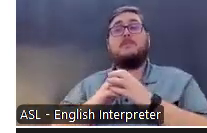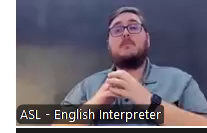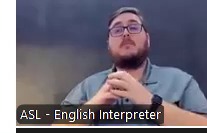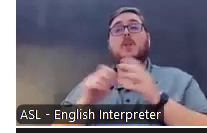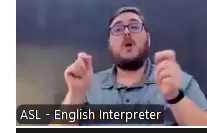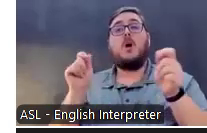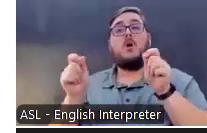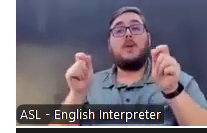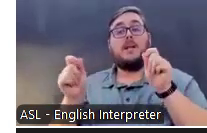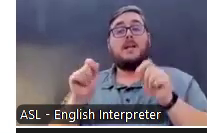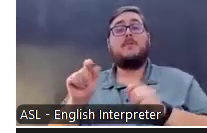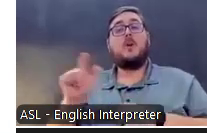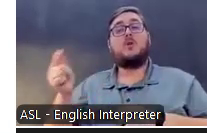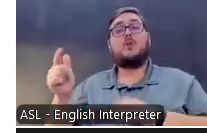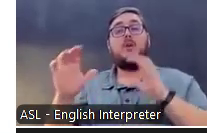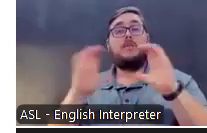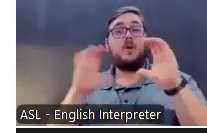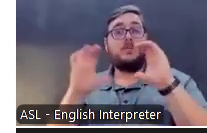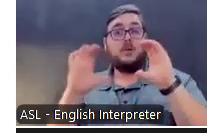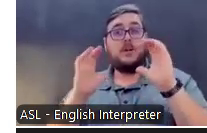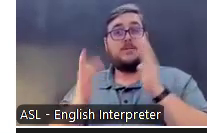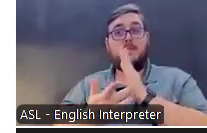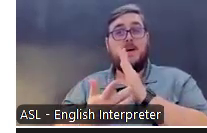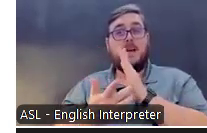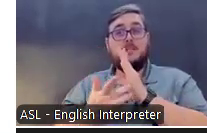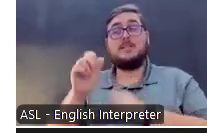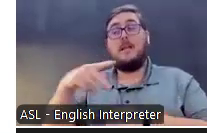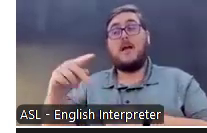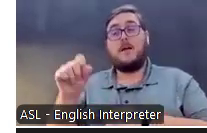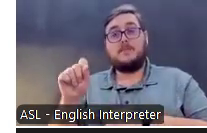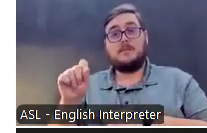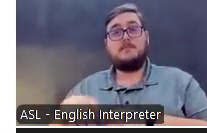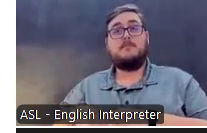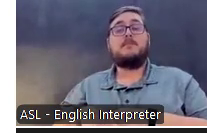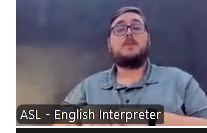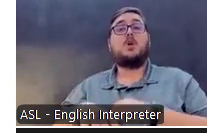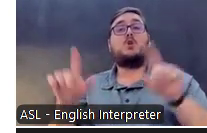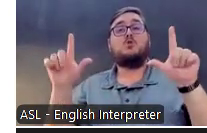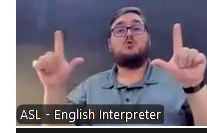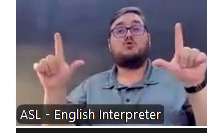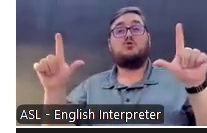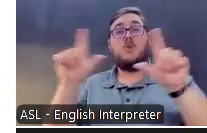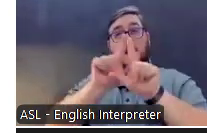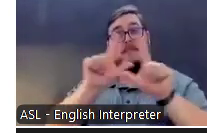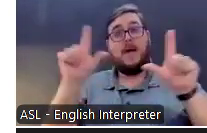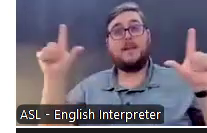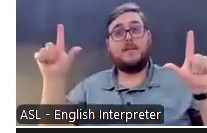alternative communication devices and applications, screen magnifier,